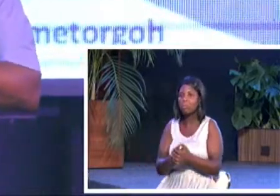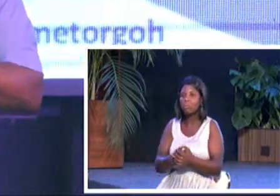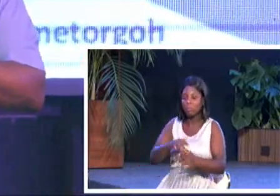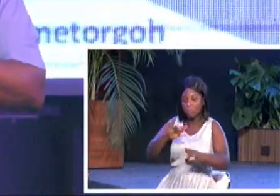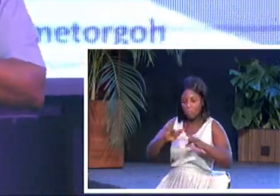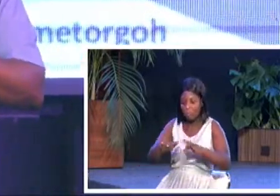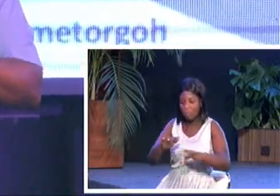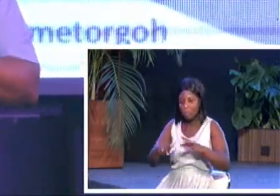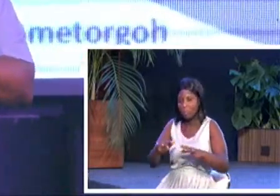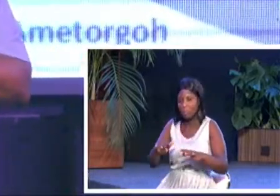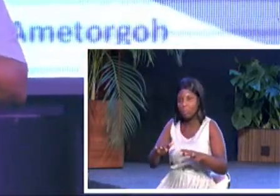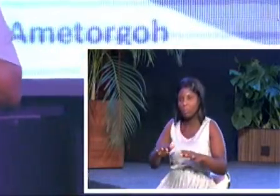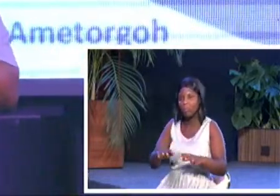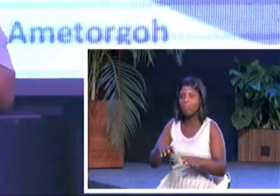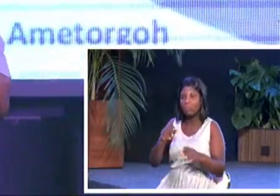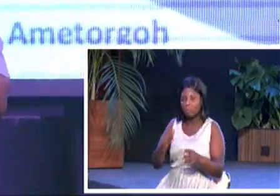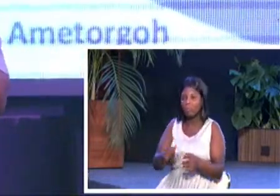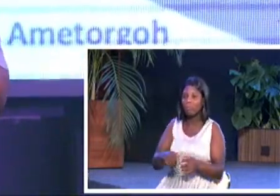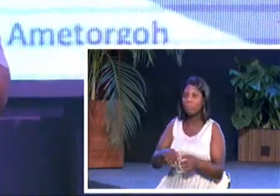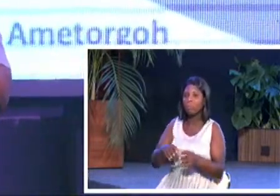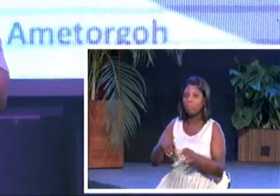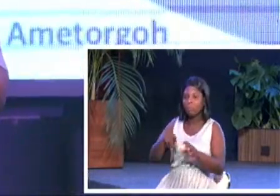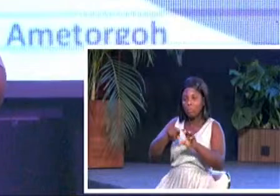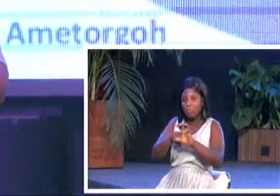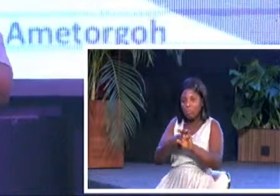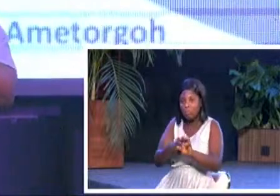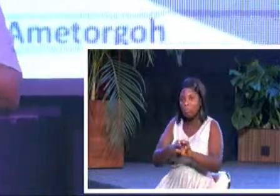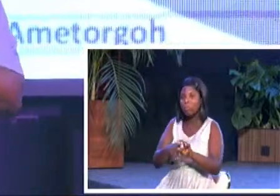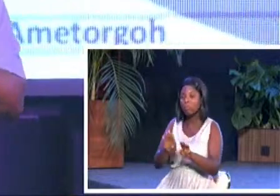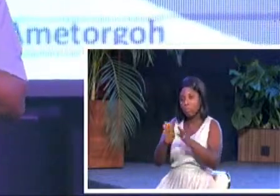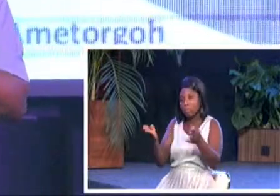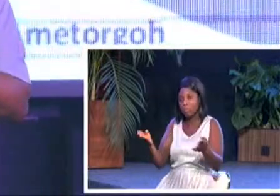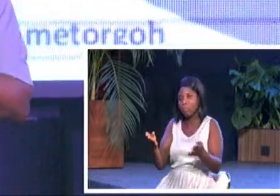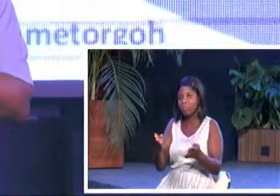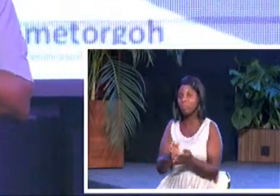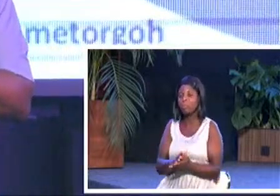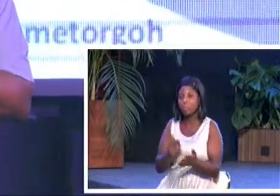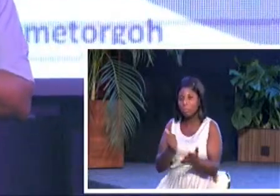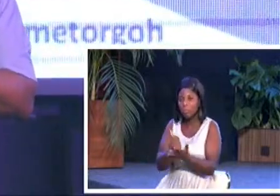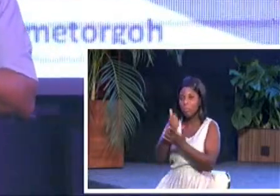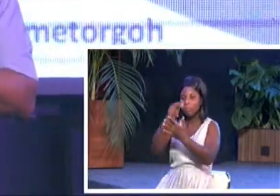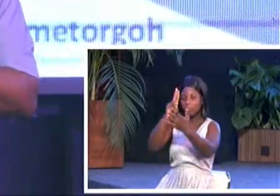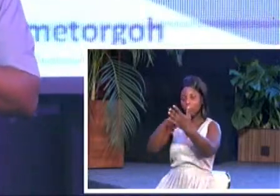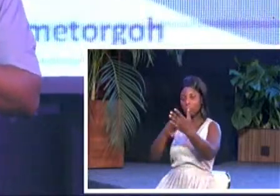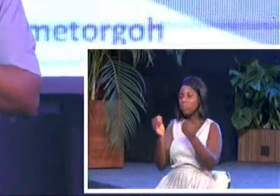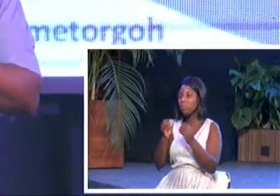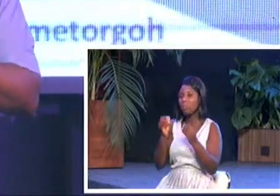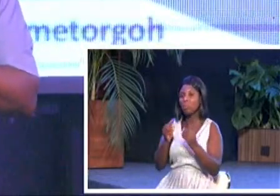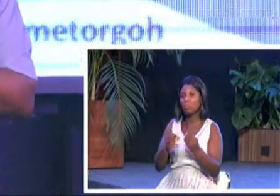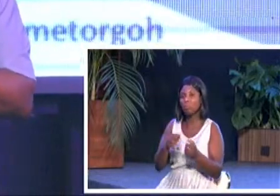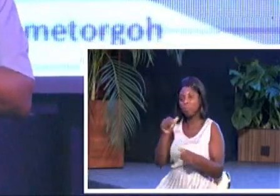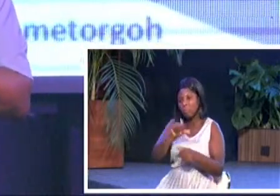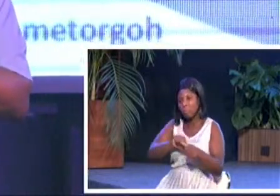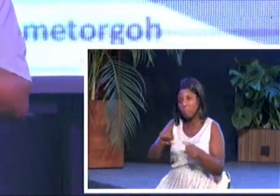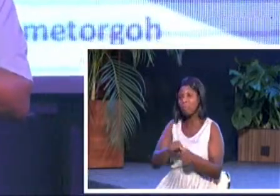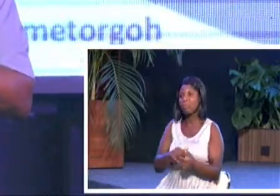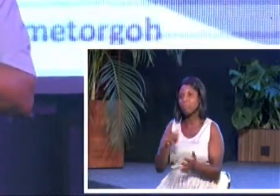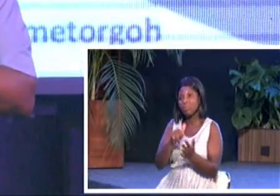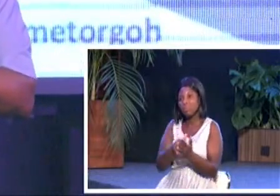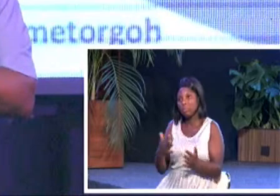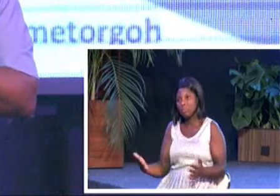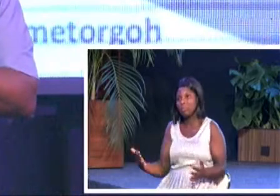design websites that understand the requirements of all these search engines, right? The Yahoos and